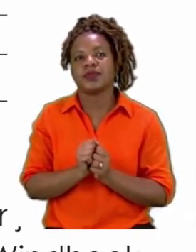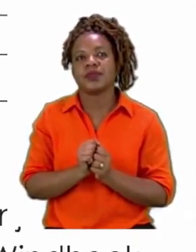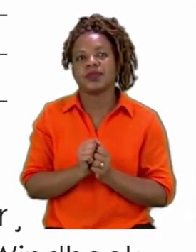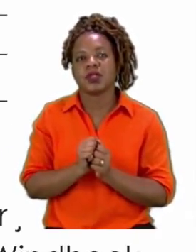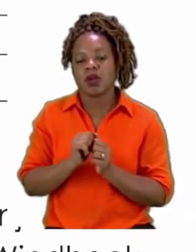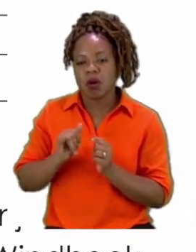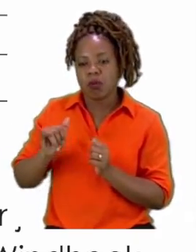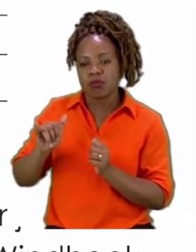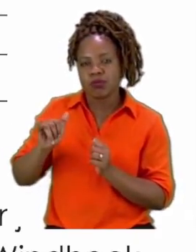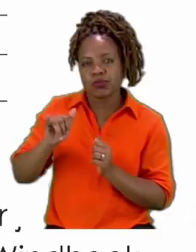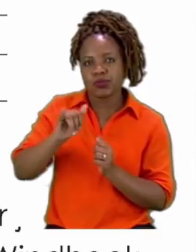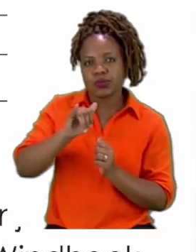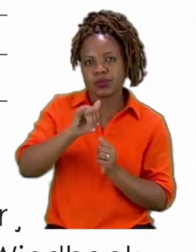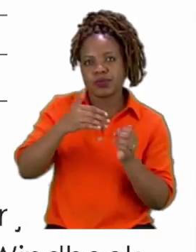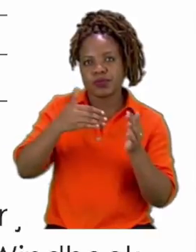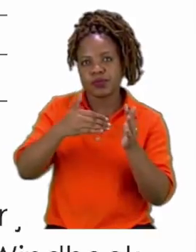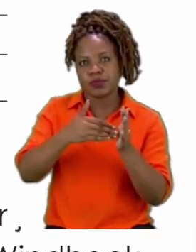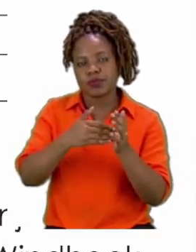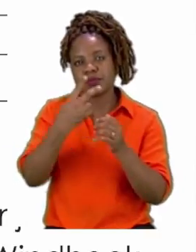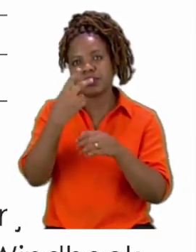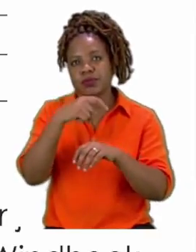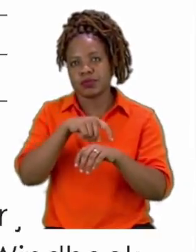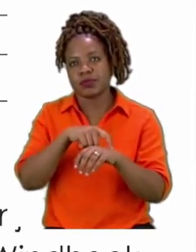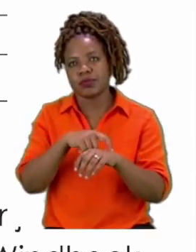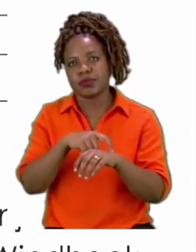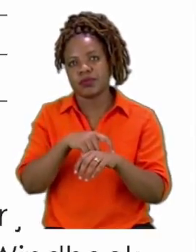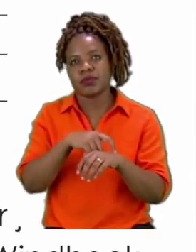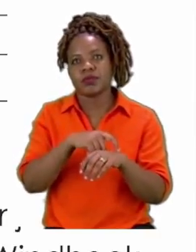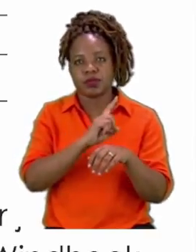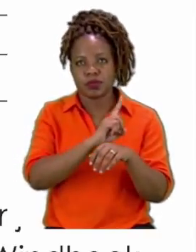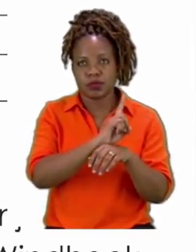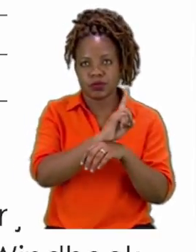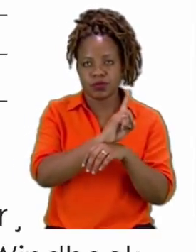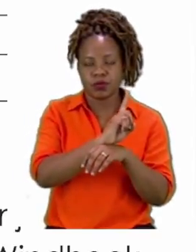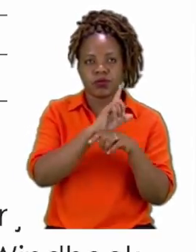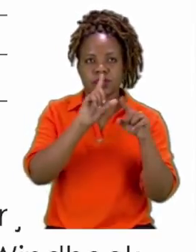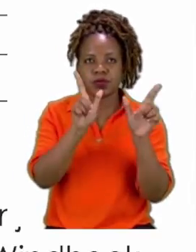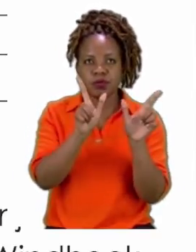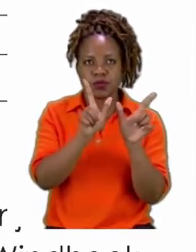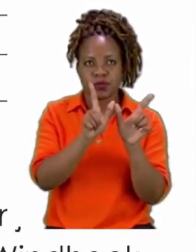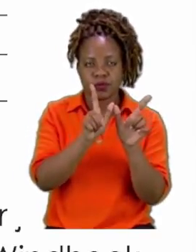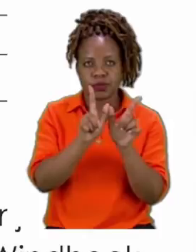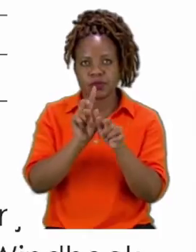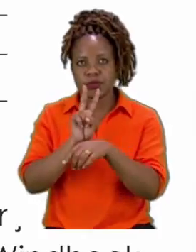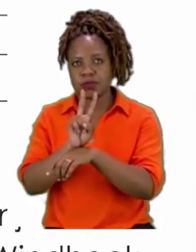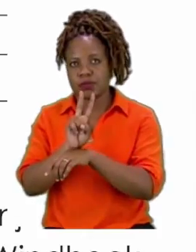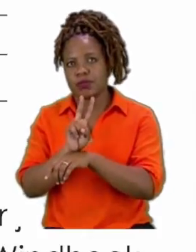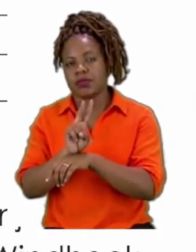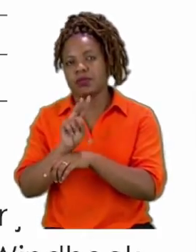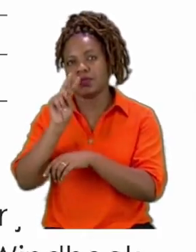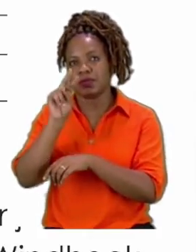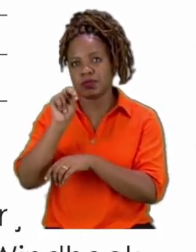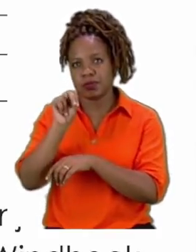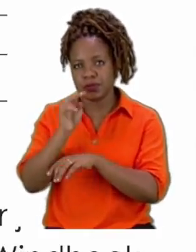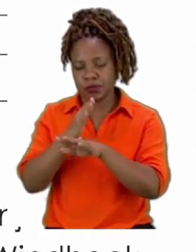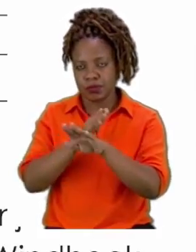make 2 stops, one in Windhoek and one in Ondangwa, before landing in